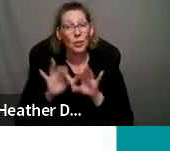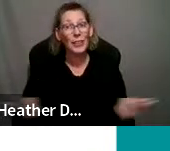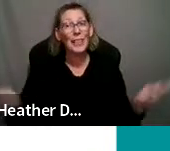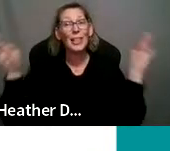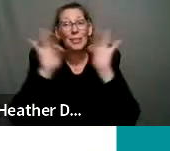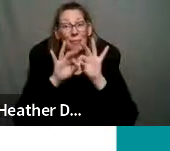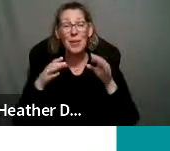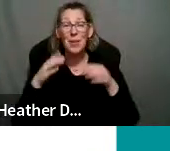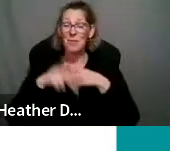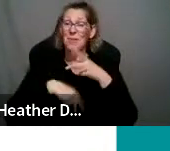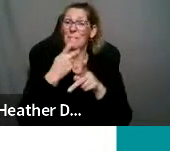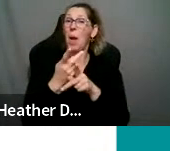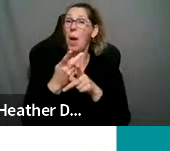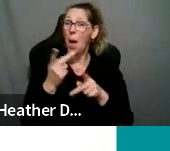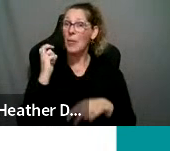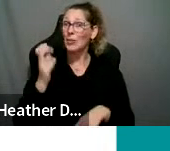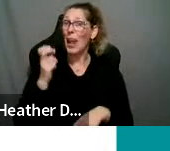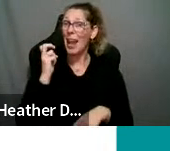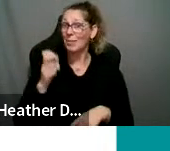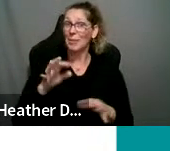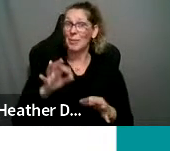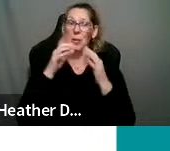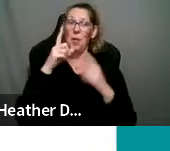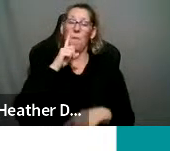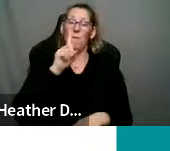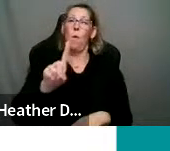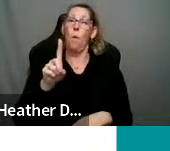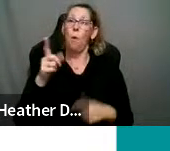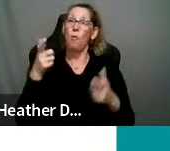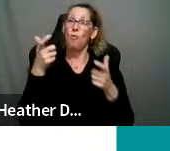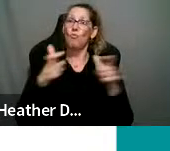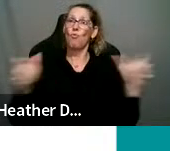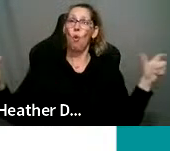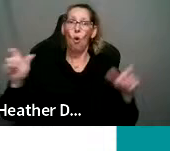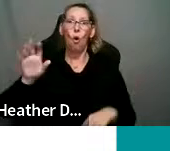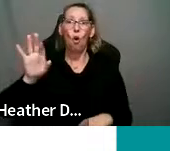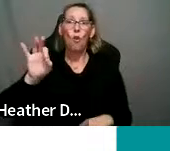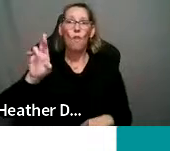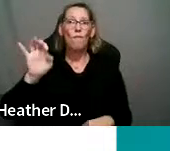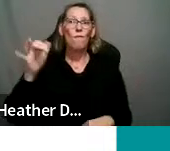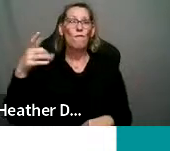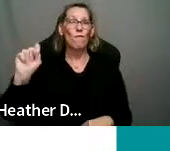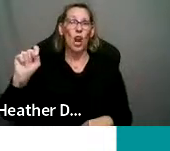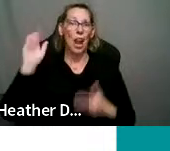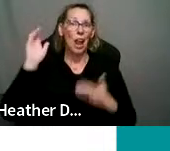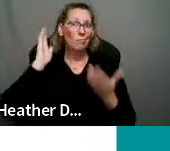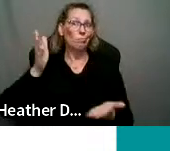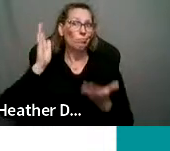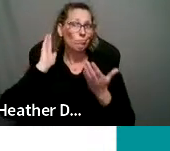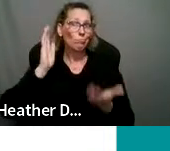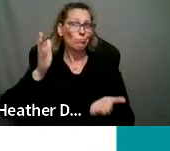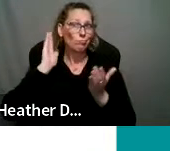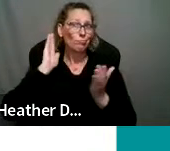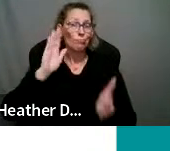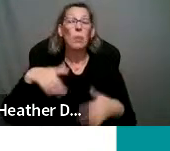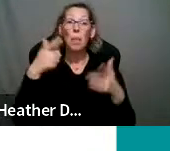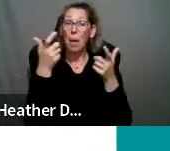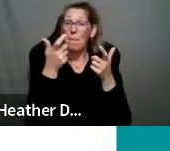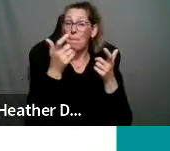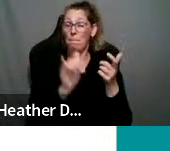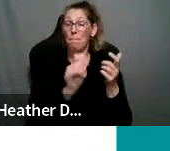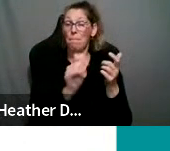of transportation, particularly for our large freight shipments. With the modified locally